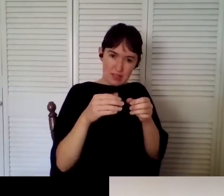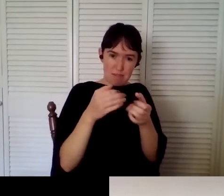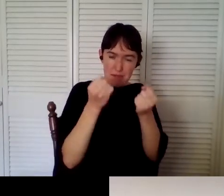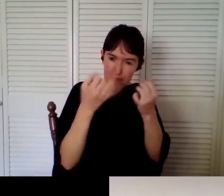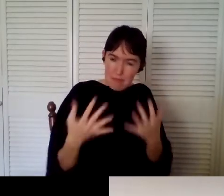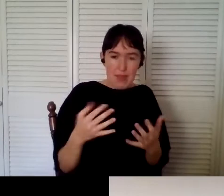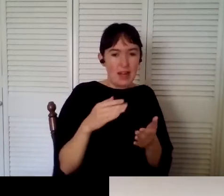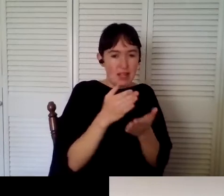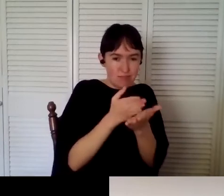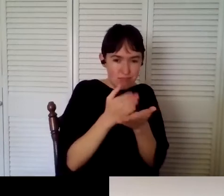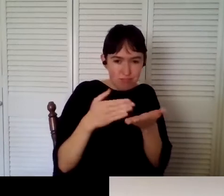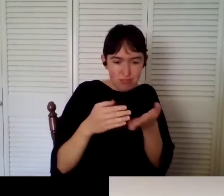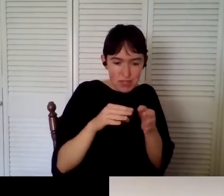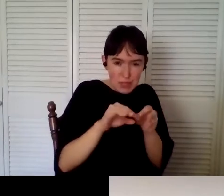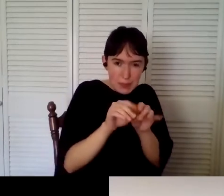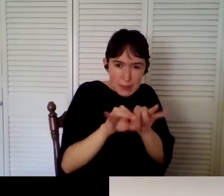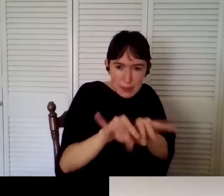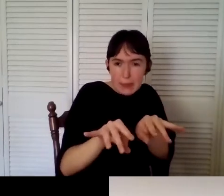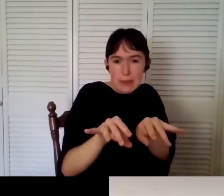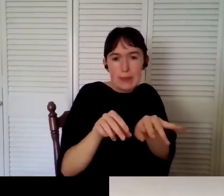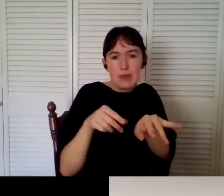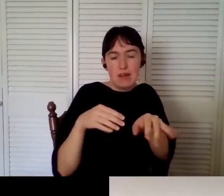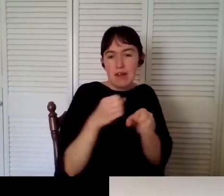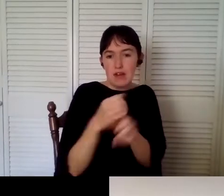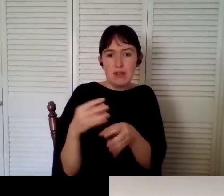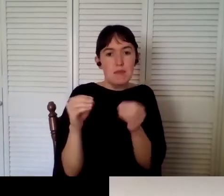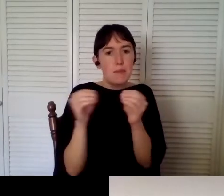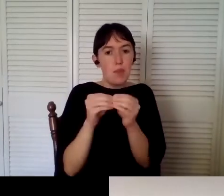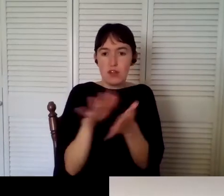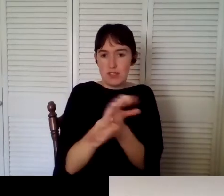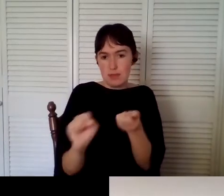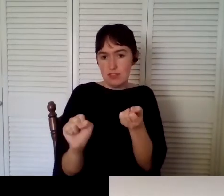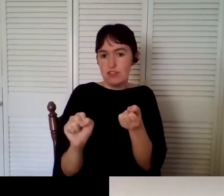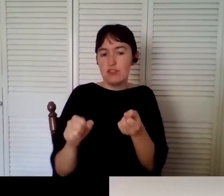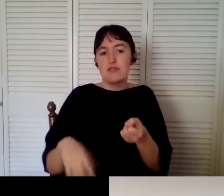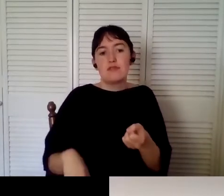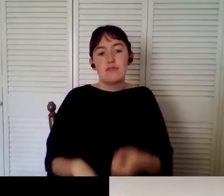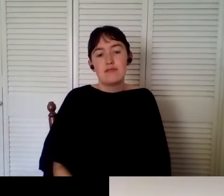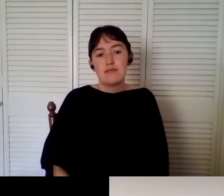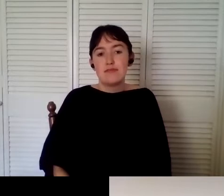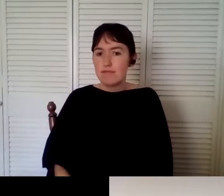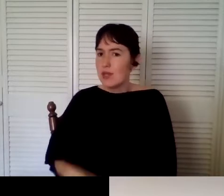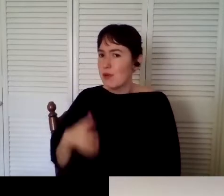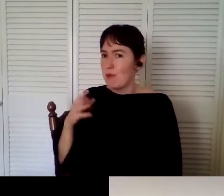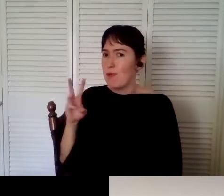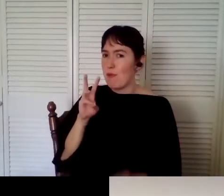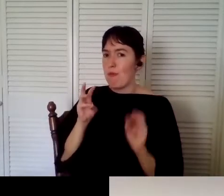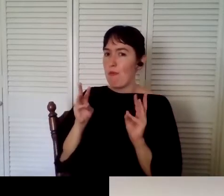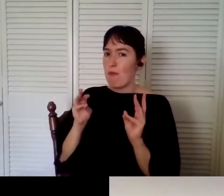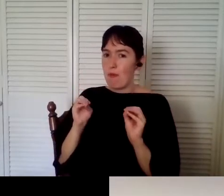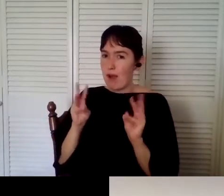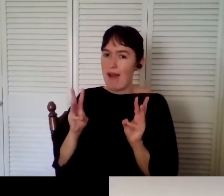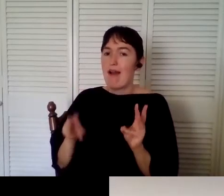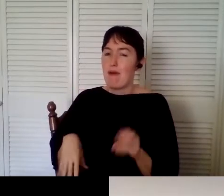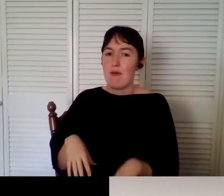further hemorrhaging and damage in a hunting situation. Wow. So here's a question. So you said we